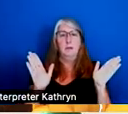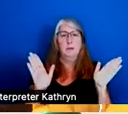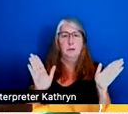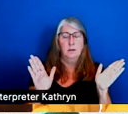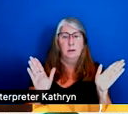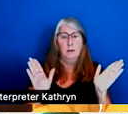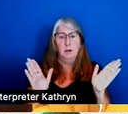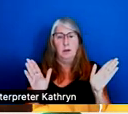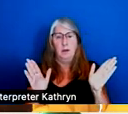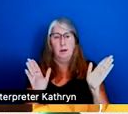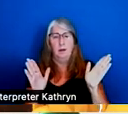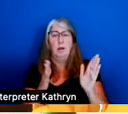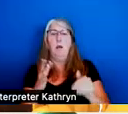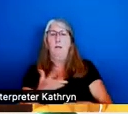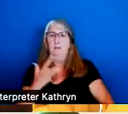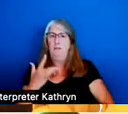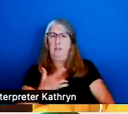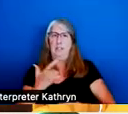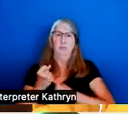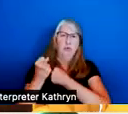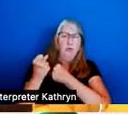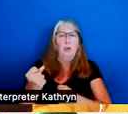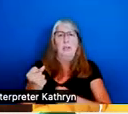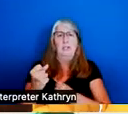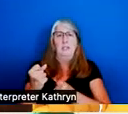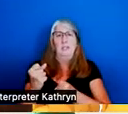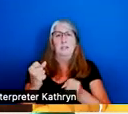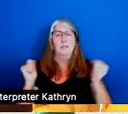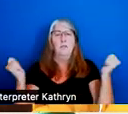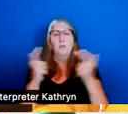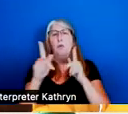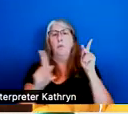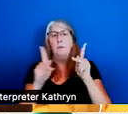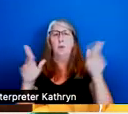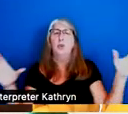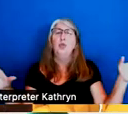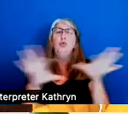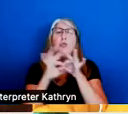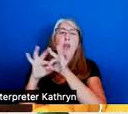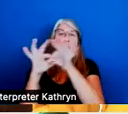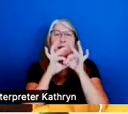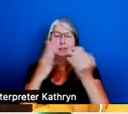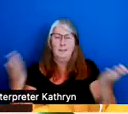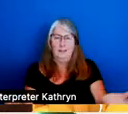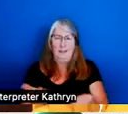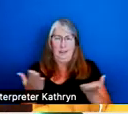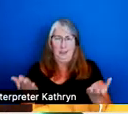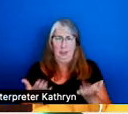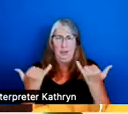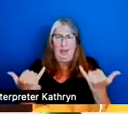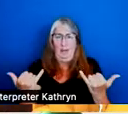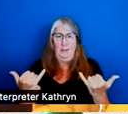humanness and courageous humanity. Unite us here, right